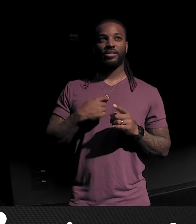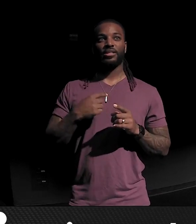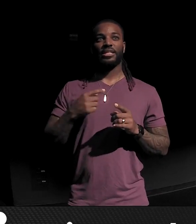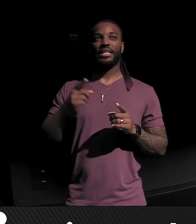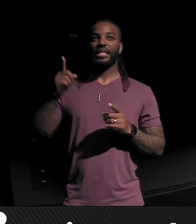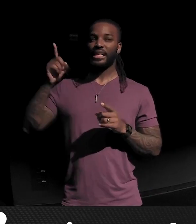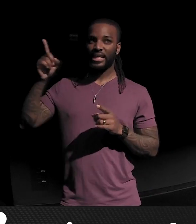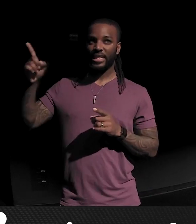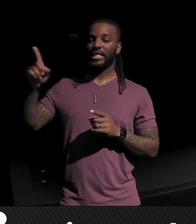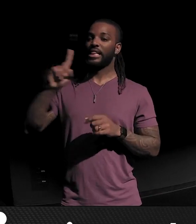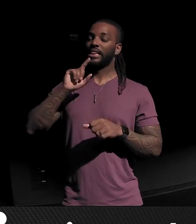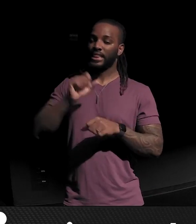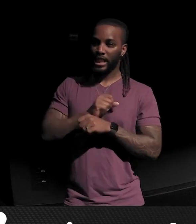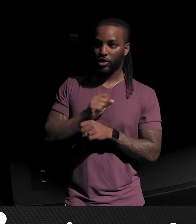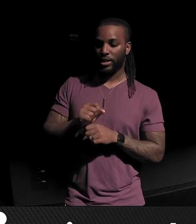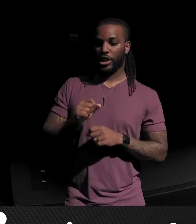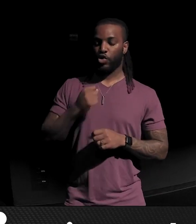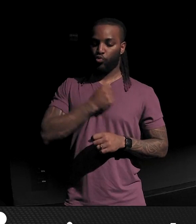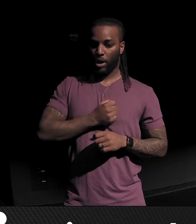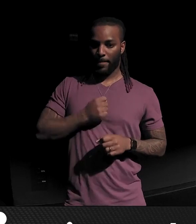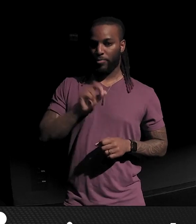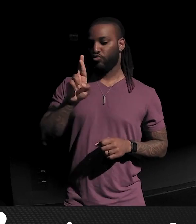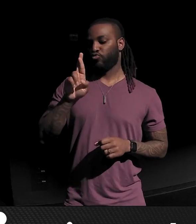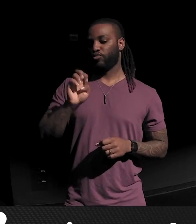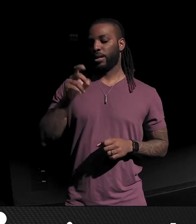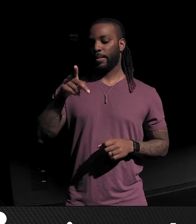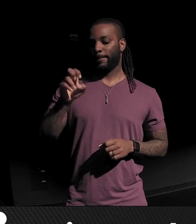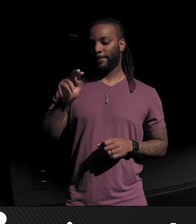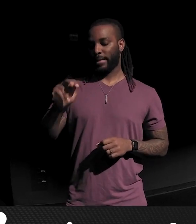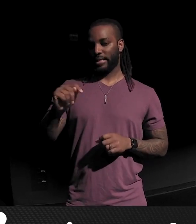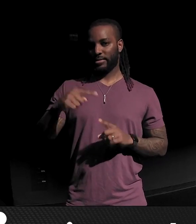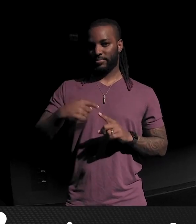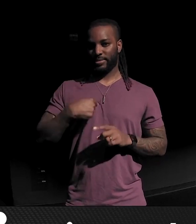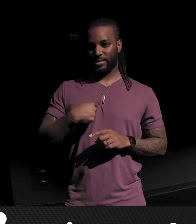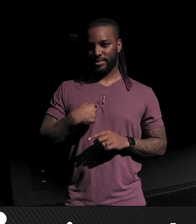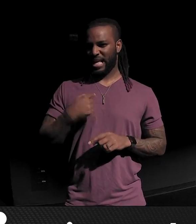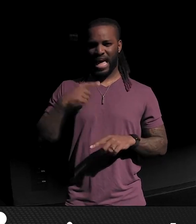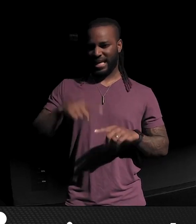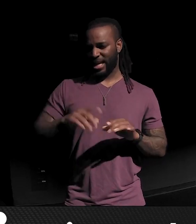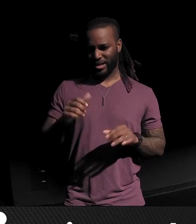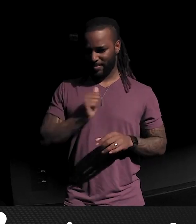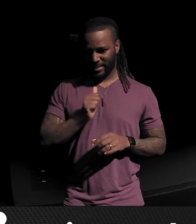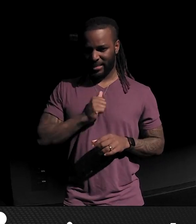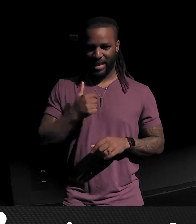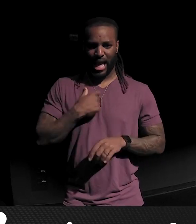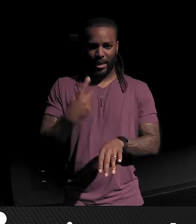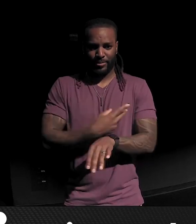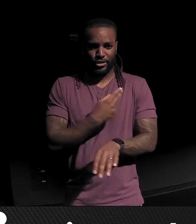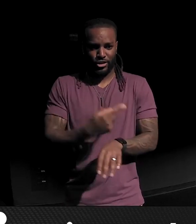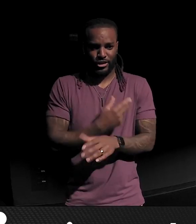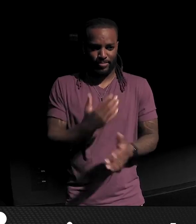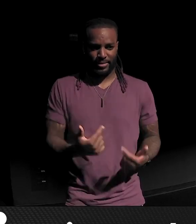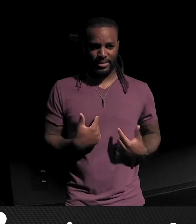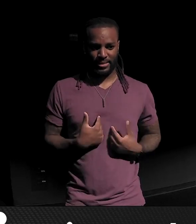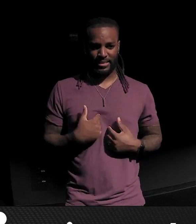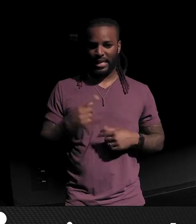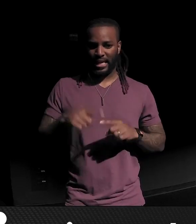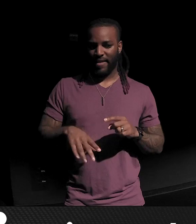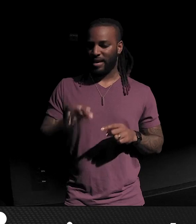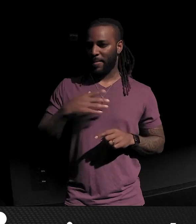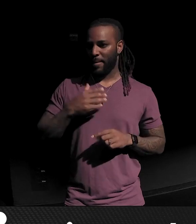literally repents me. I can't repent myself. I can't turn myself back. I'm a sheep. I can't find my way